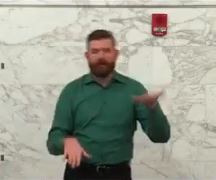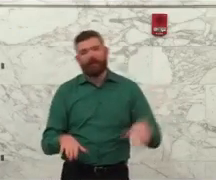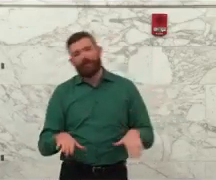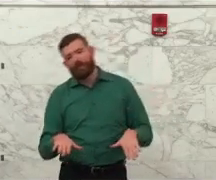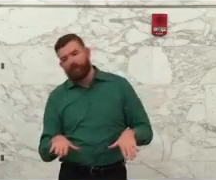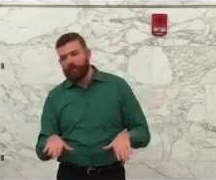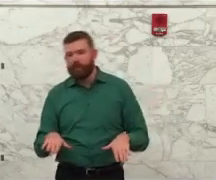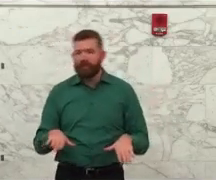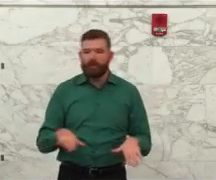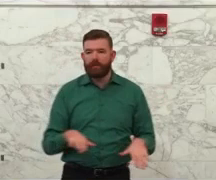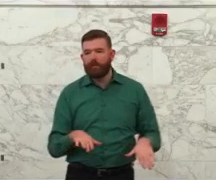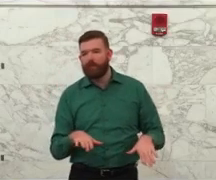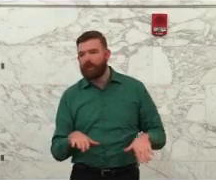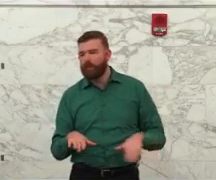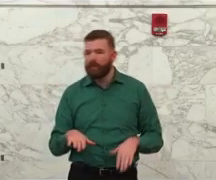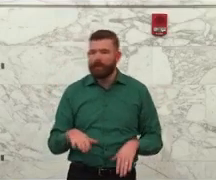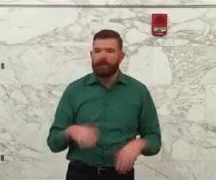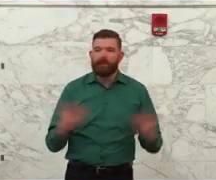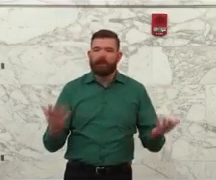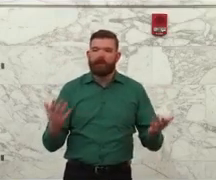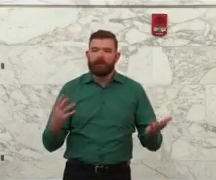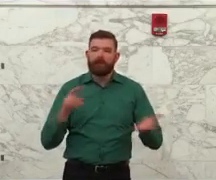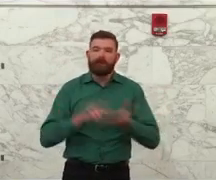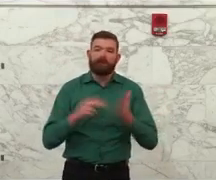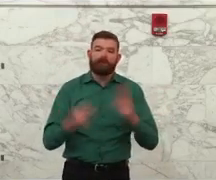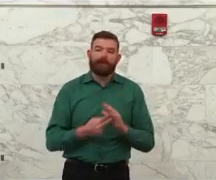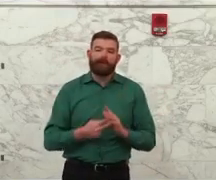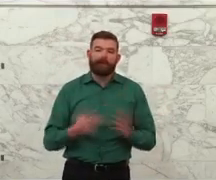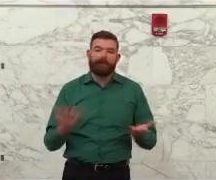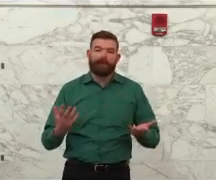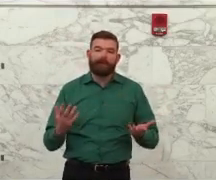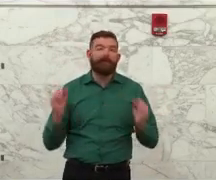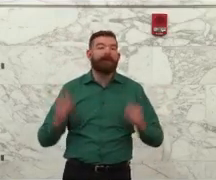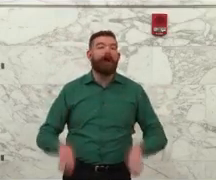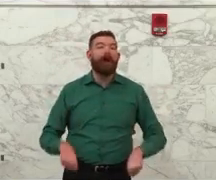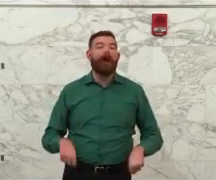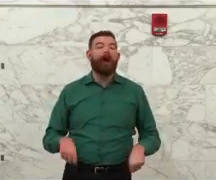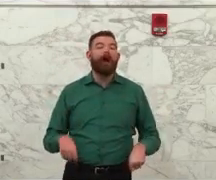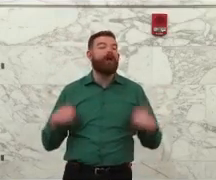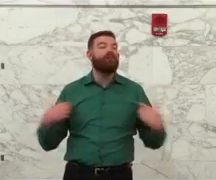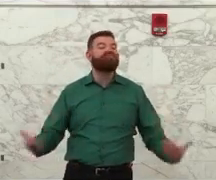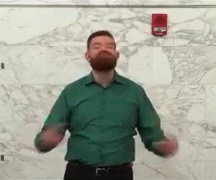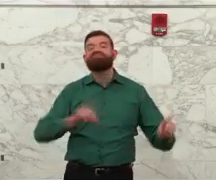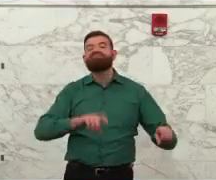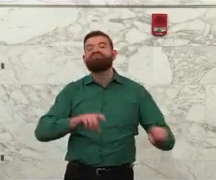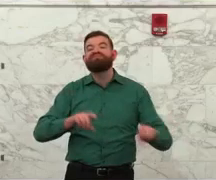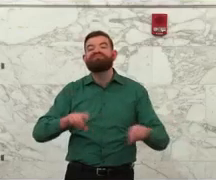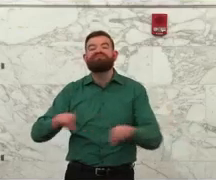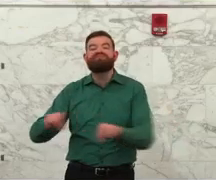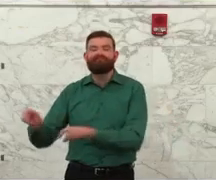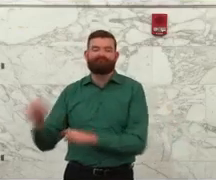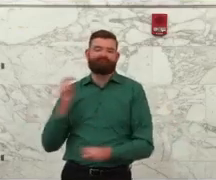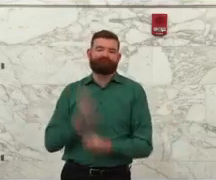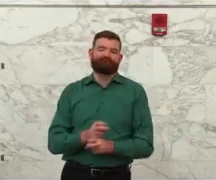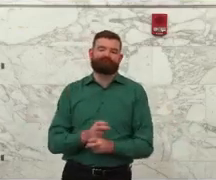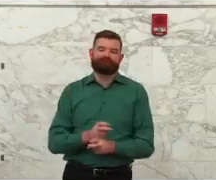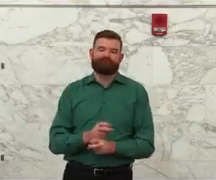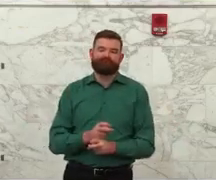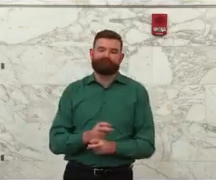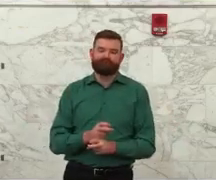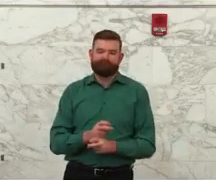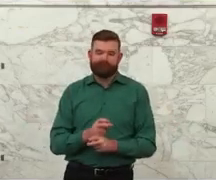labs to produce and perform the tests. We'll come back across, but I meant to say this earlier.